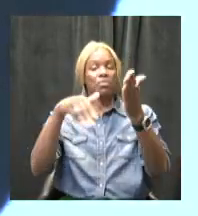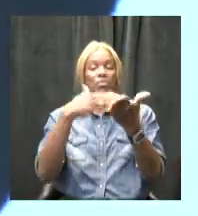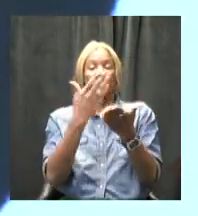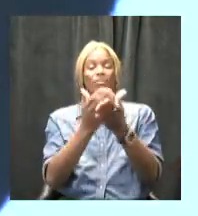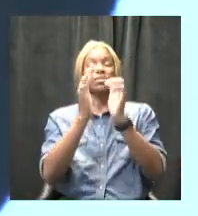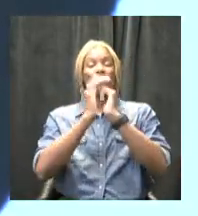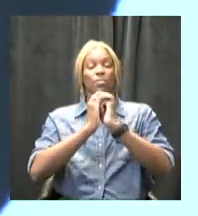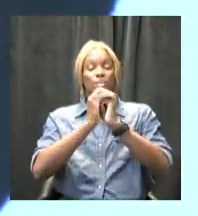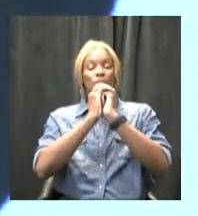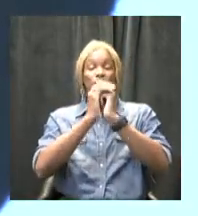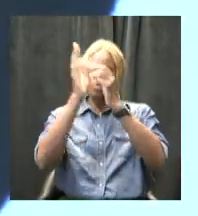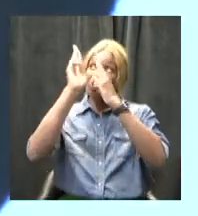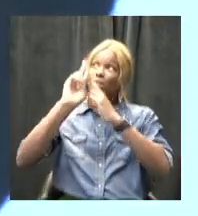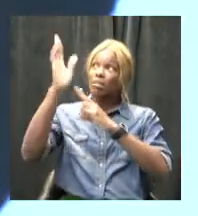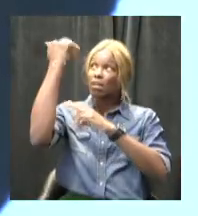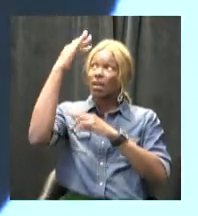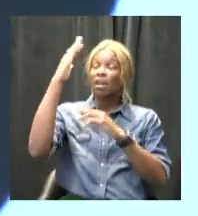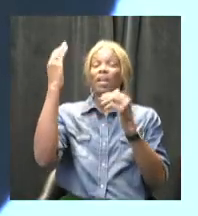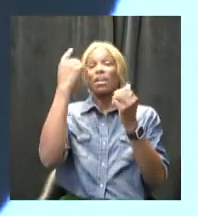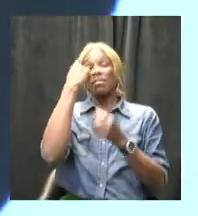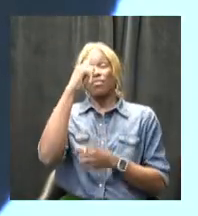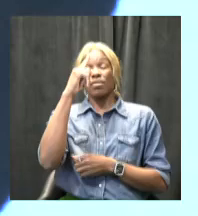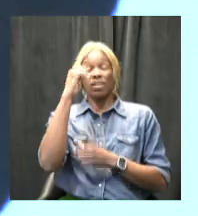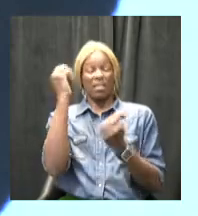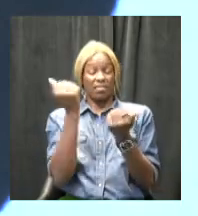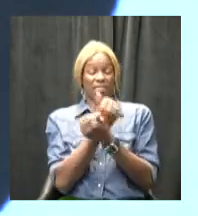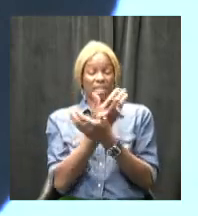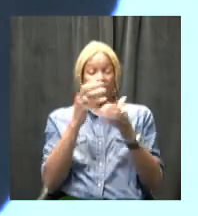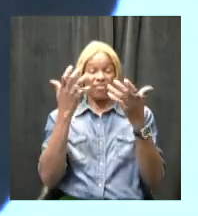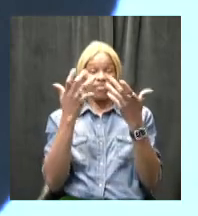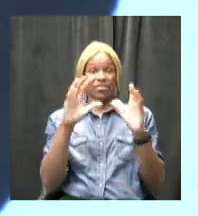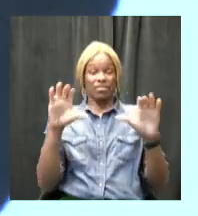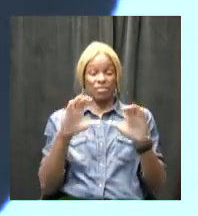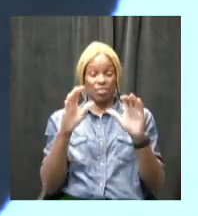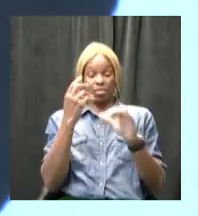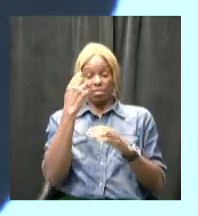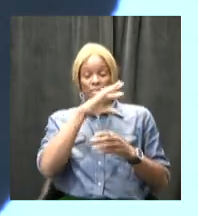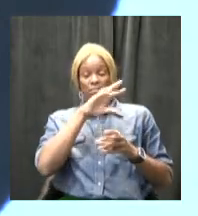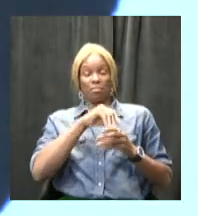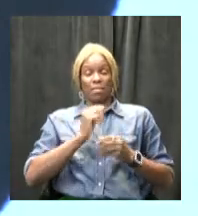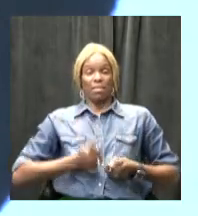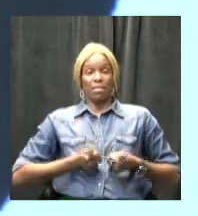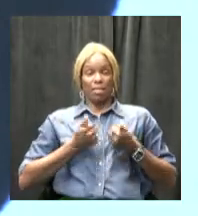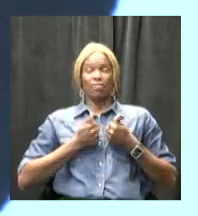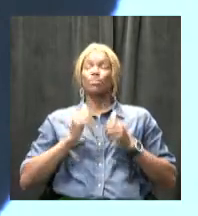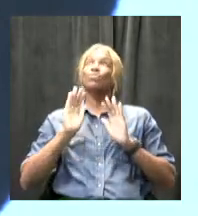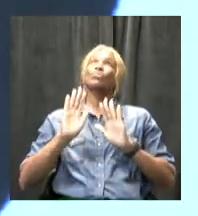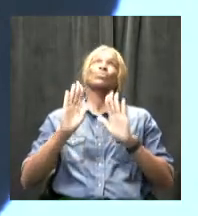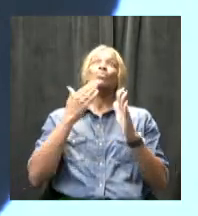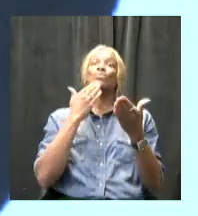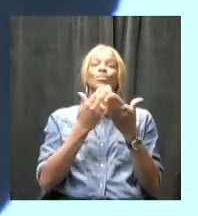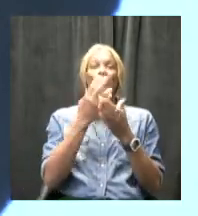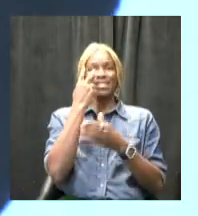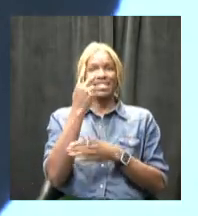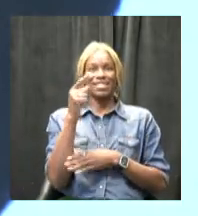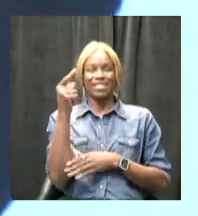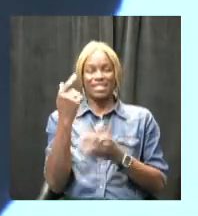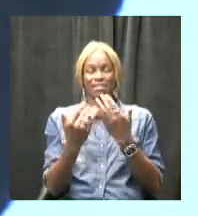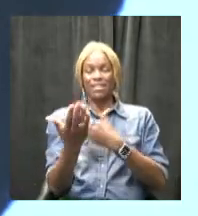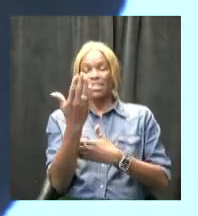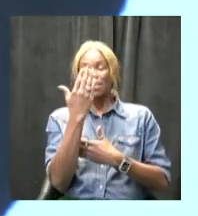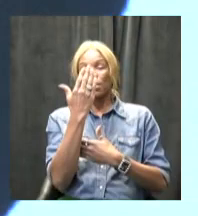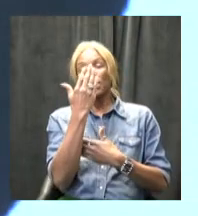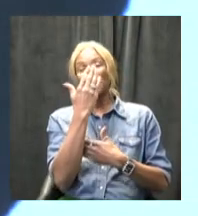to be able to honor God for all he has done in my life. It is so incredibly good to see you this morning,